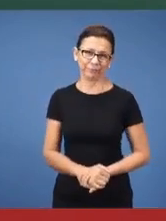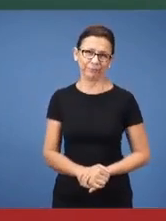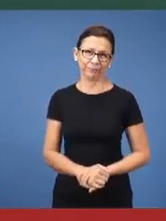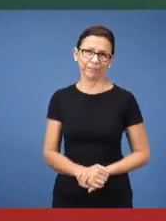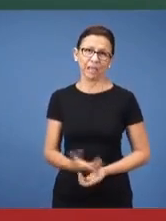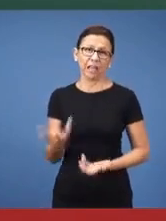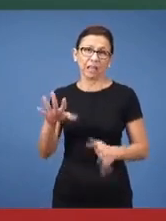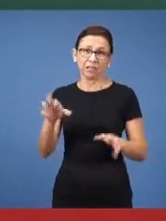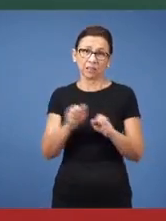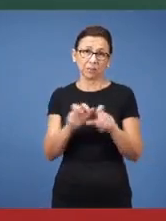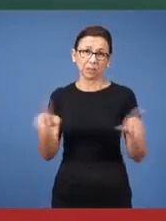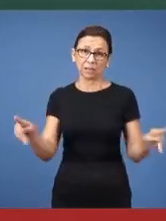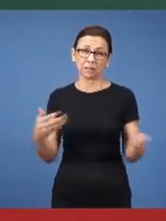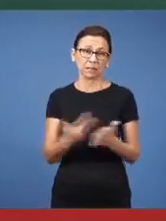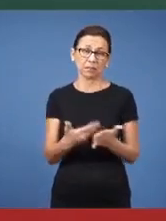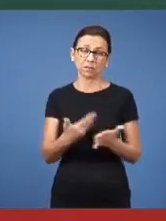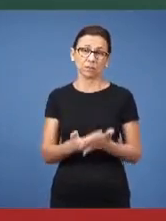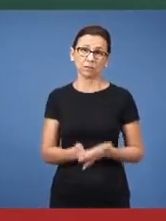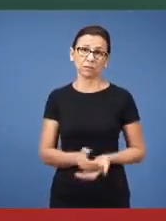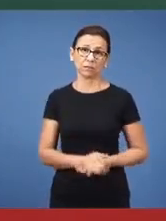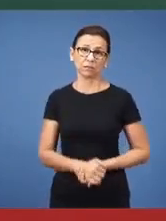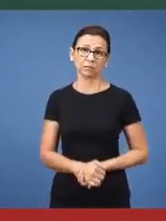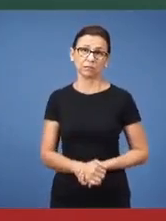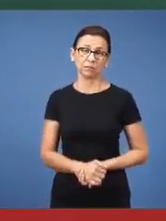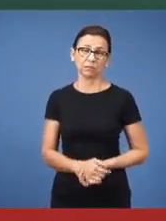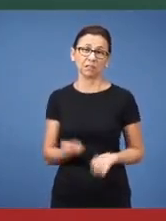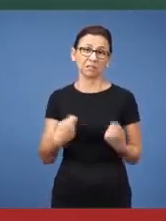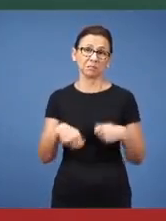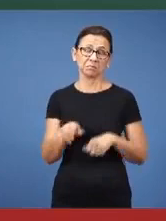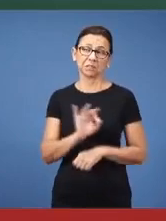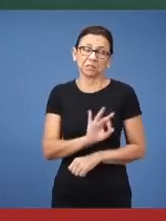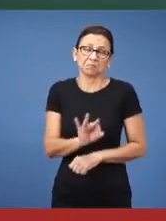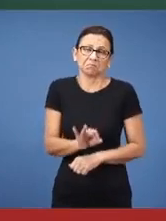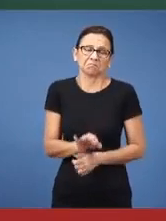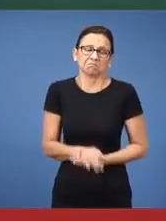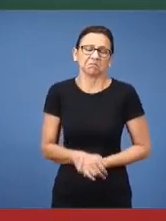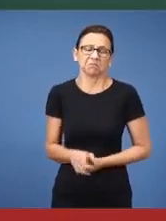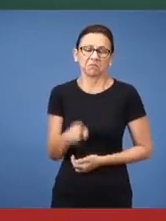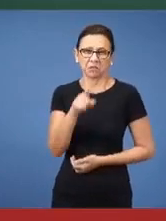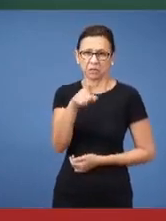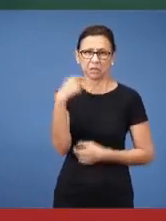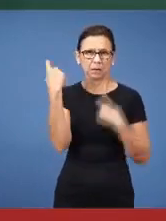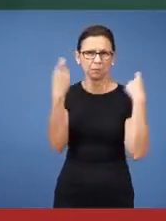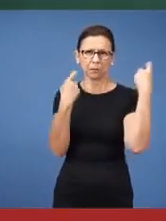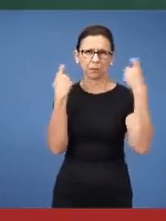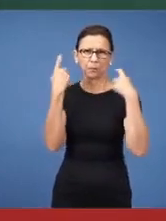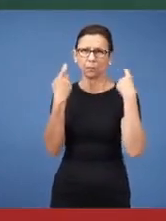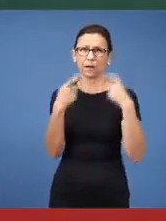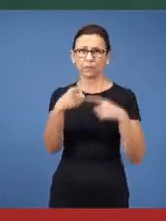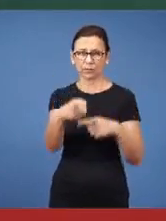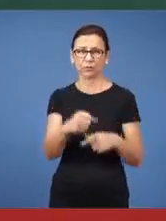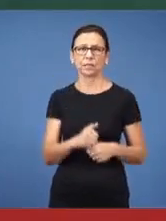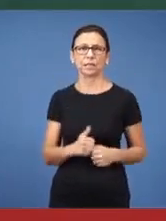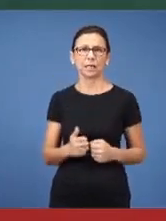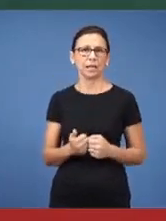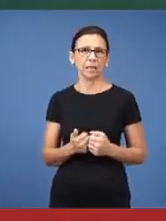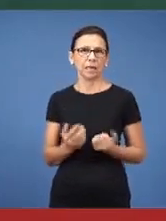don't want this, don't come to the study of Book of Revelations. If you're a bride that's not worried,